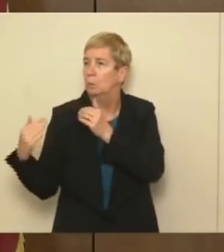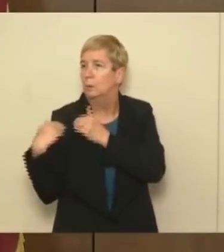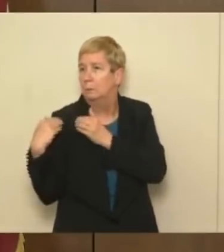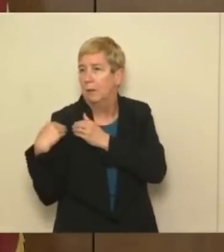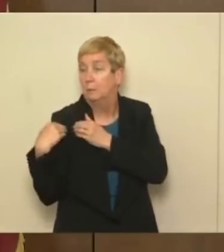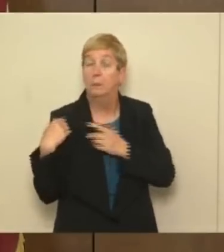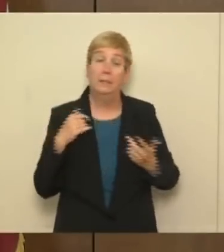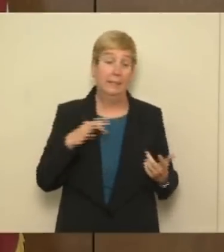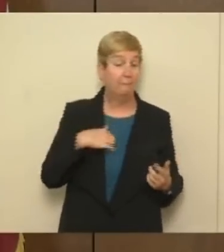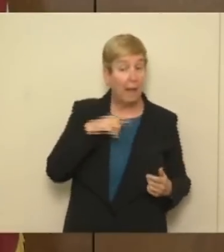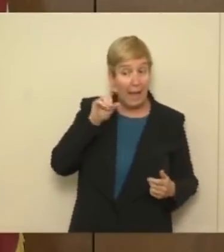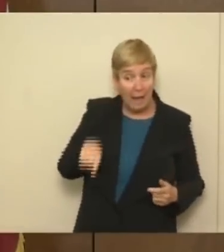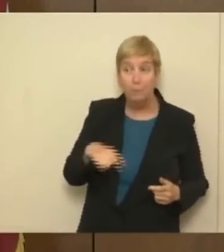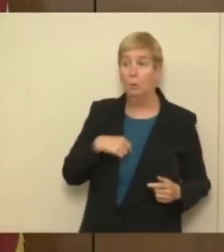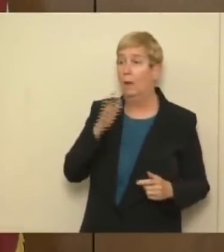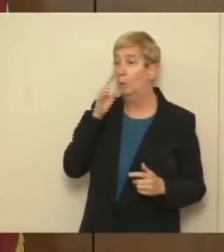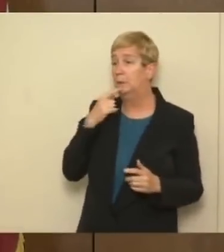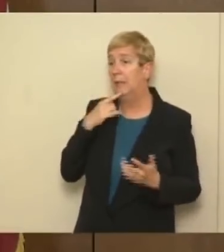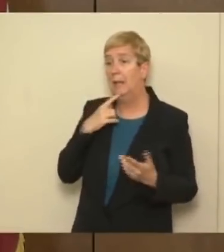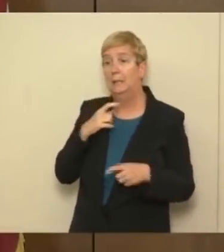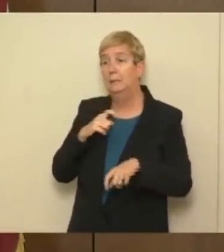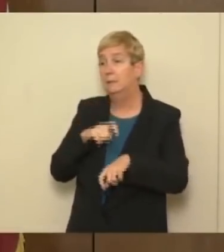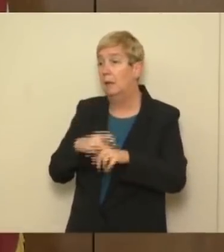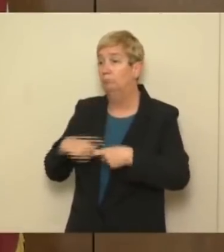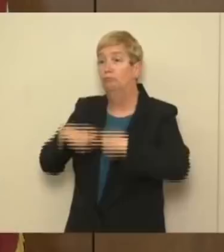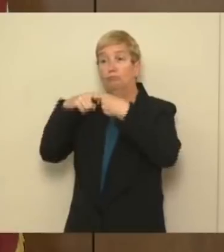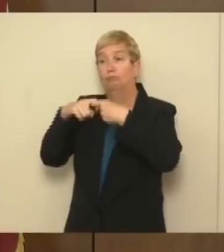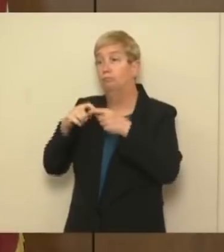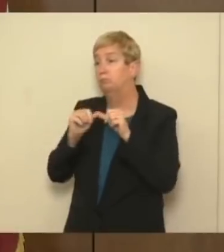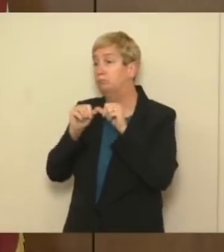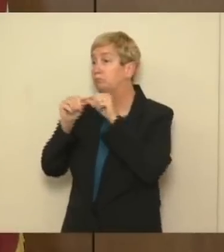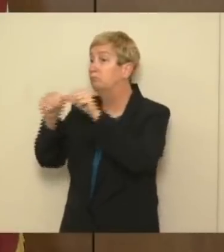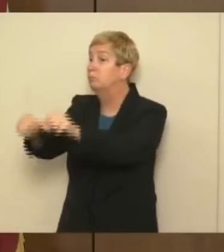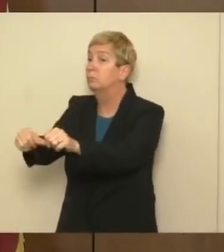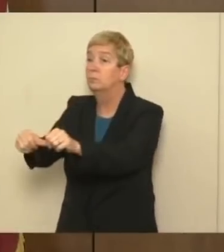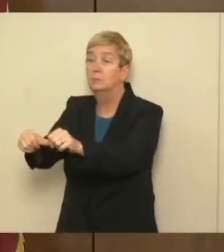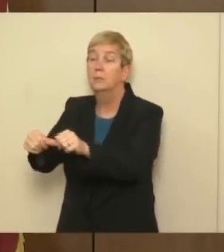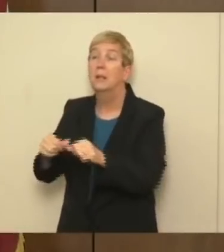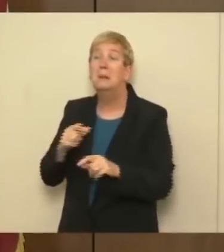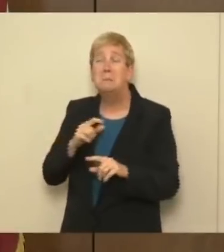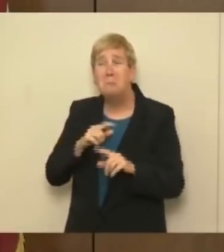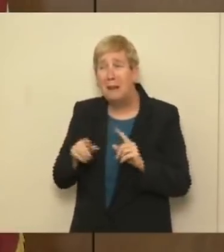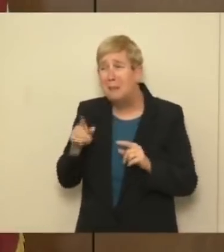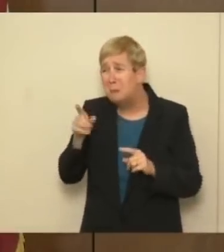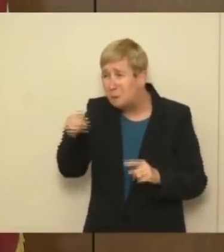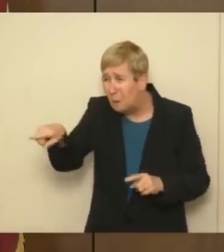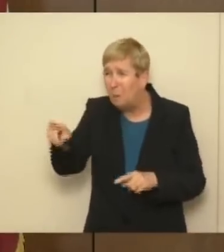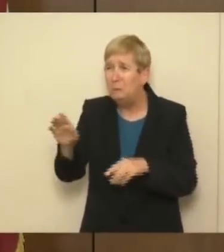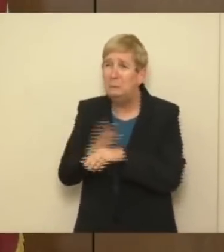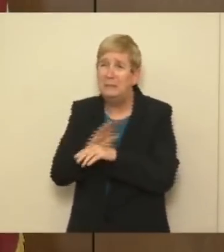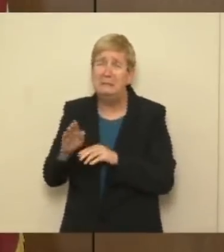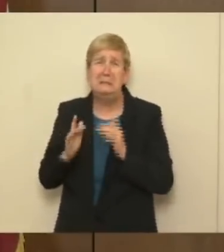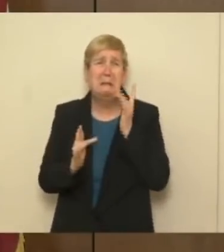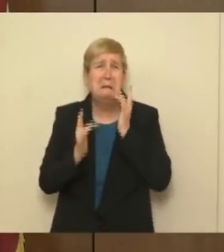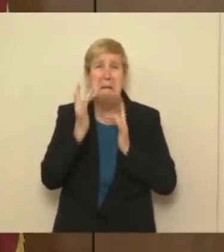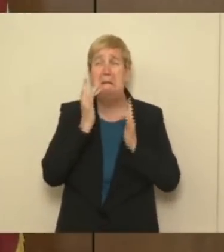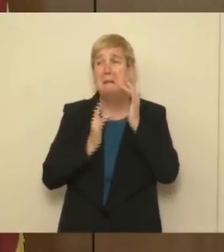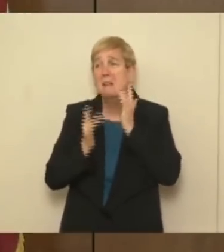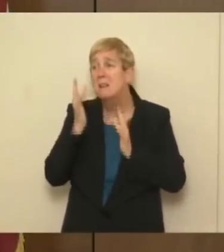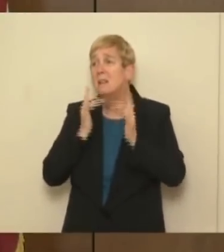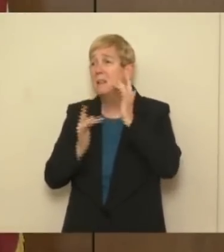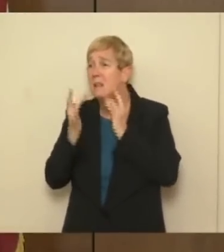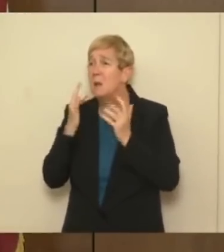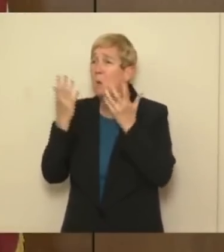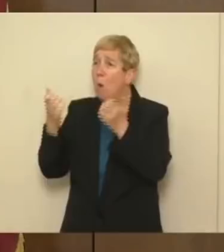can't get people to wear masks. And that's unfair to these businesses who are hanging on by a thread and waiting. But